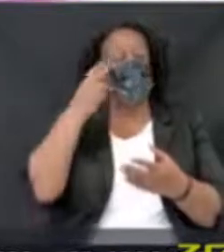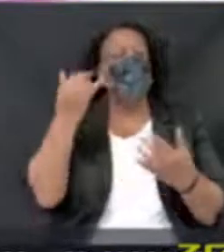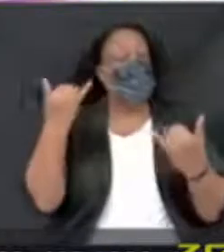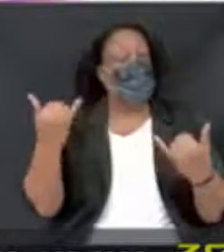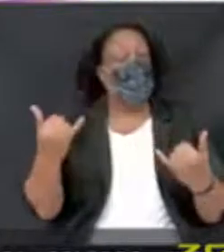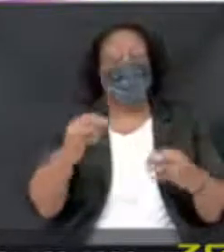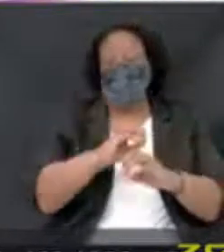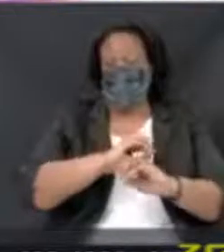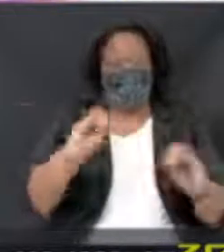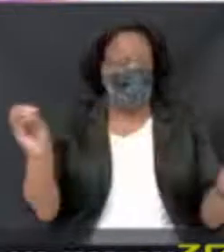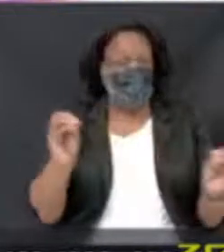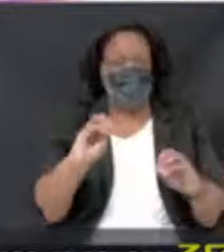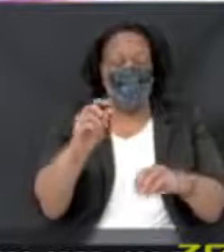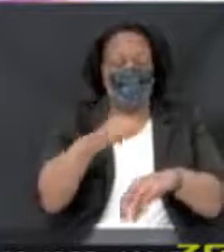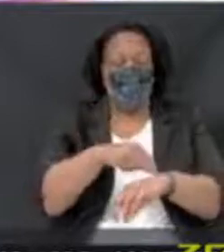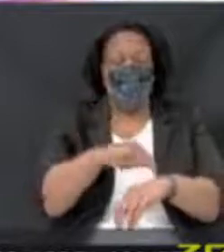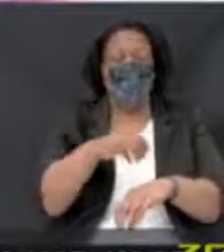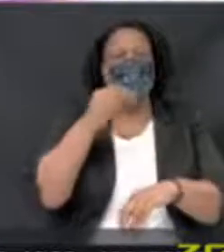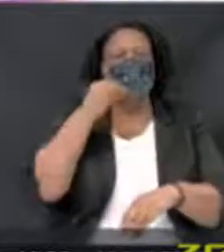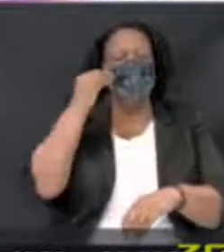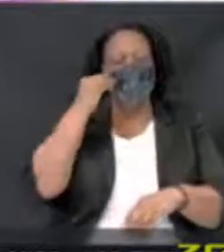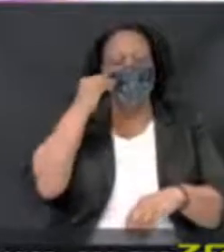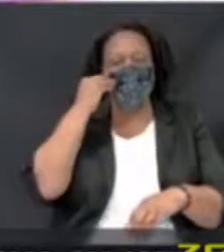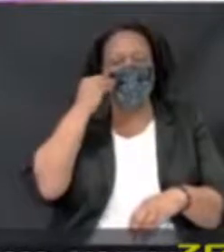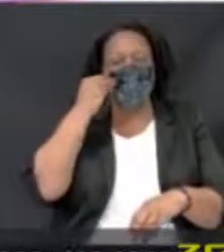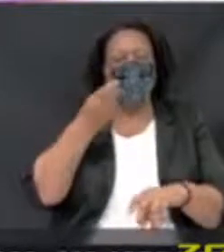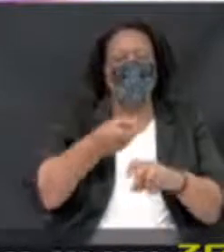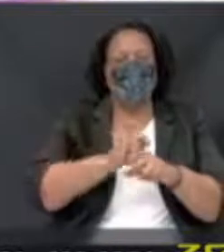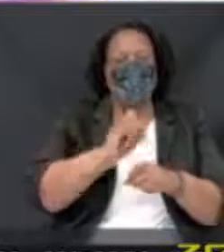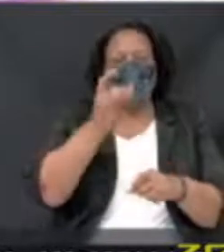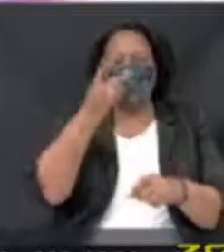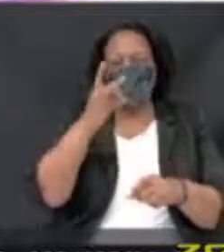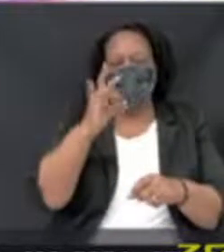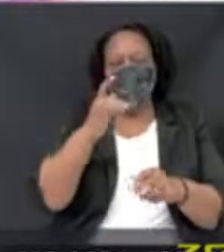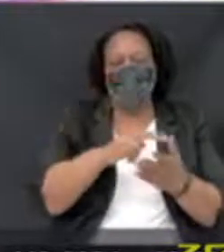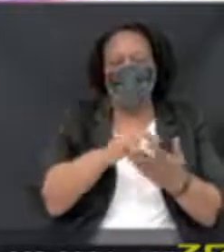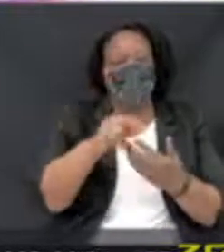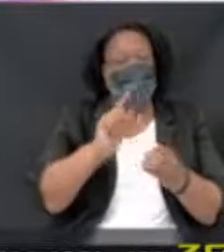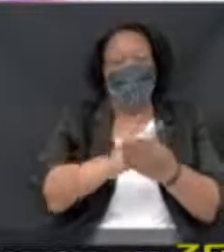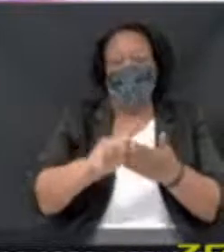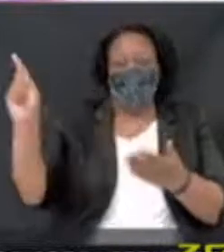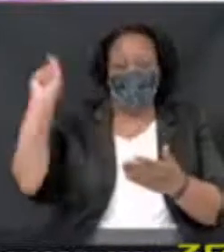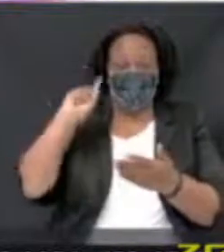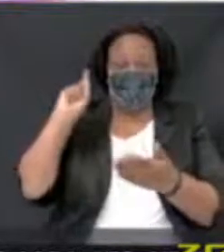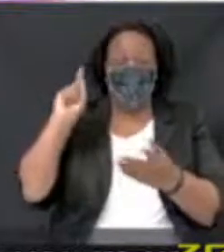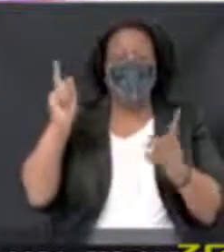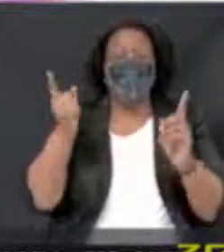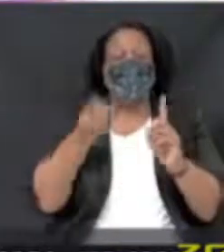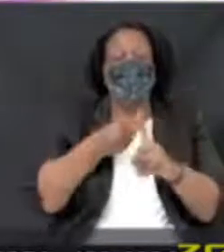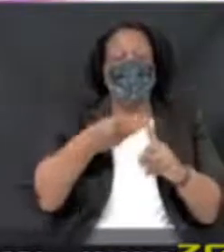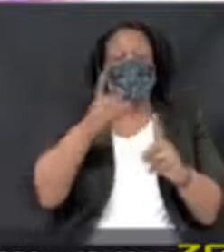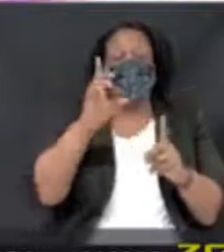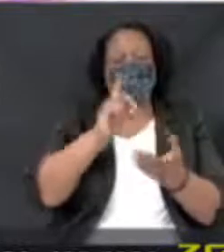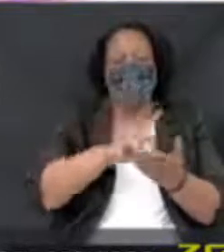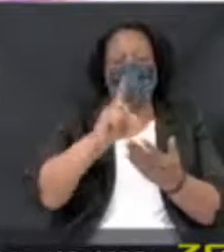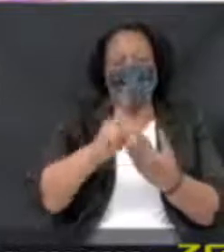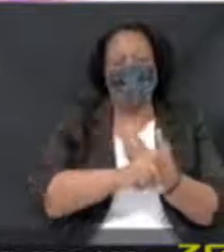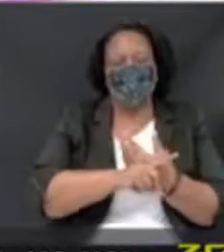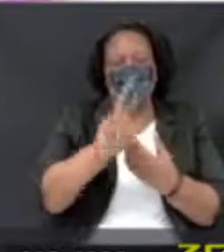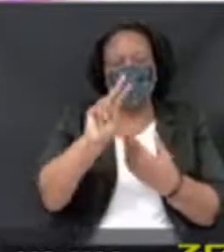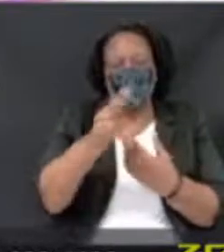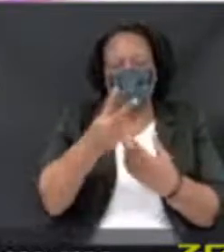at their home during certain hours, as well as the provision requiring businesses to close at midnight, were